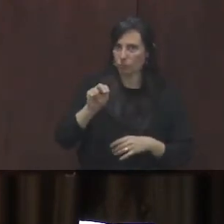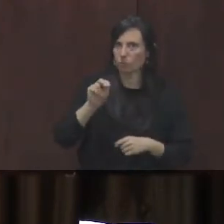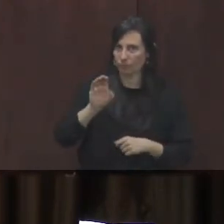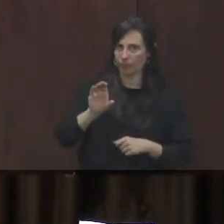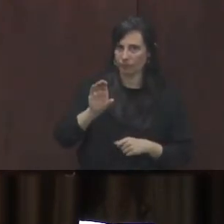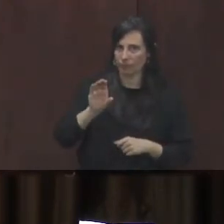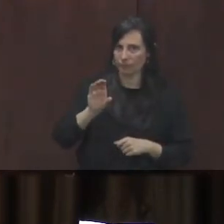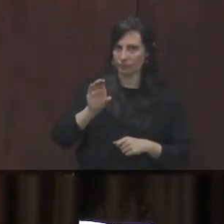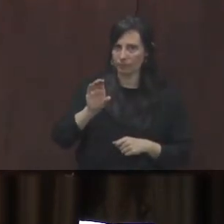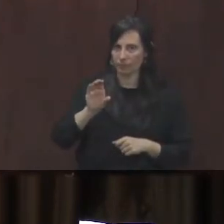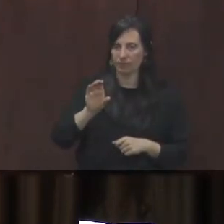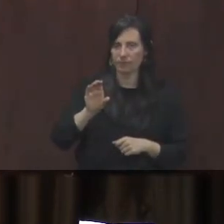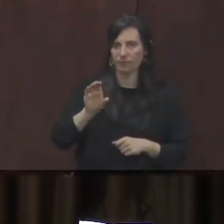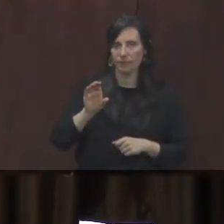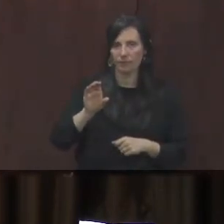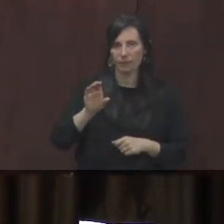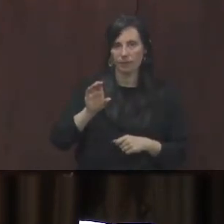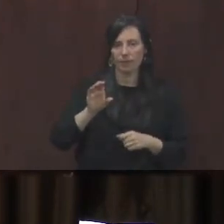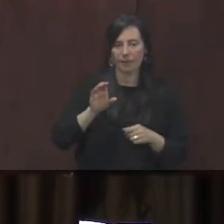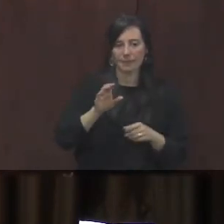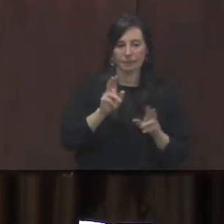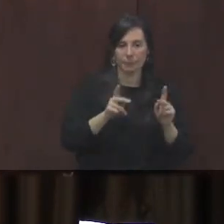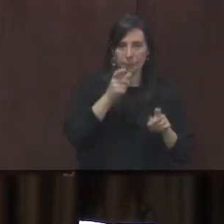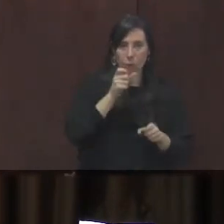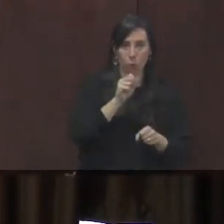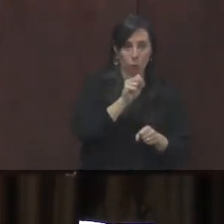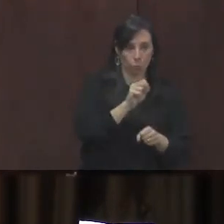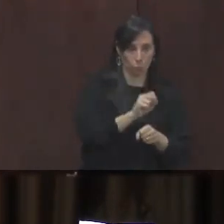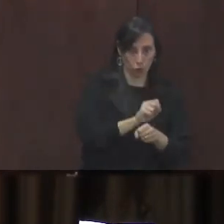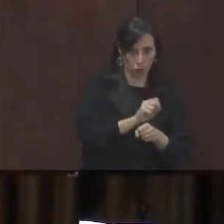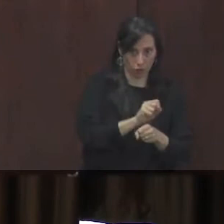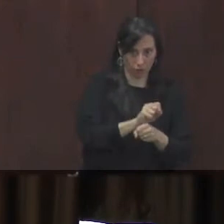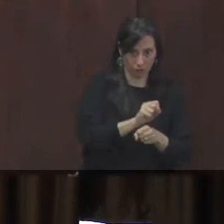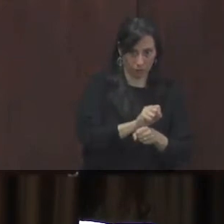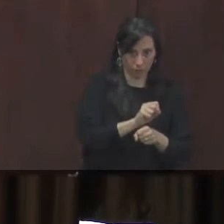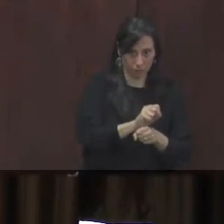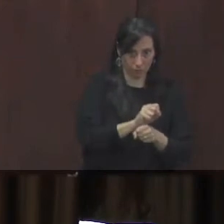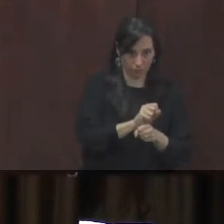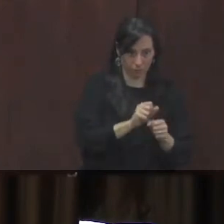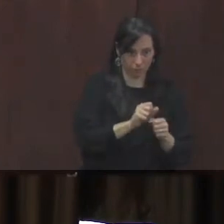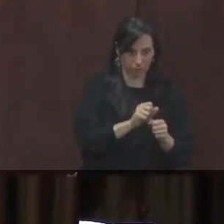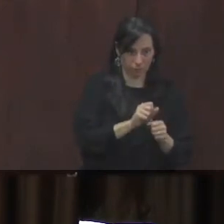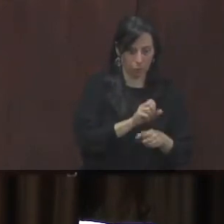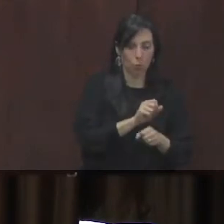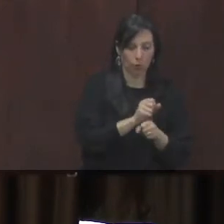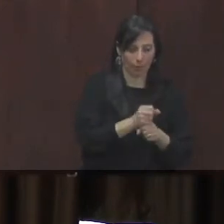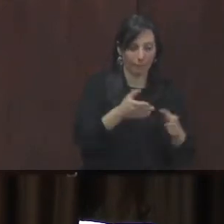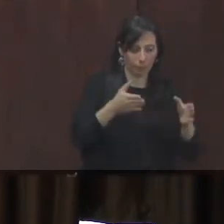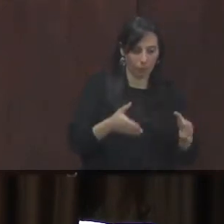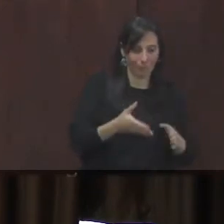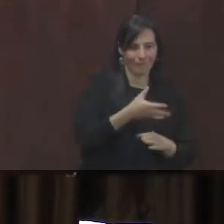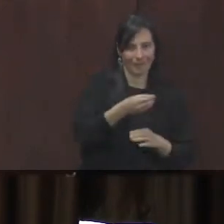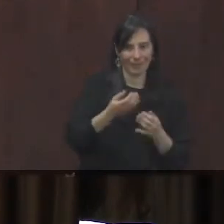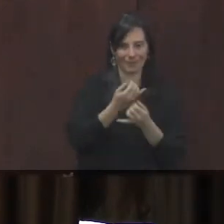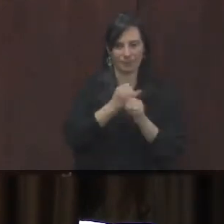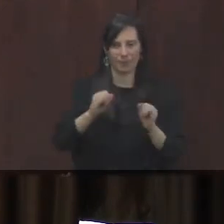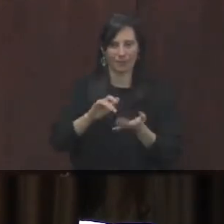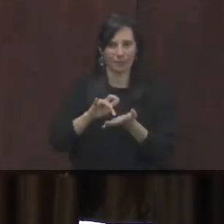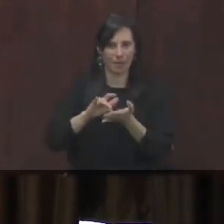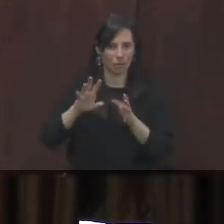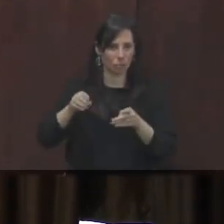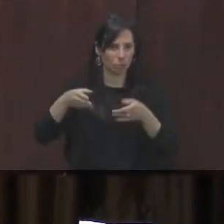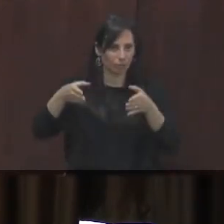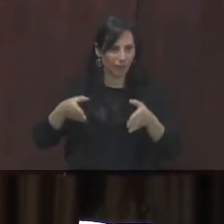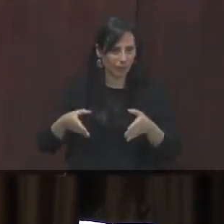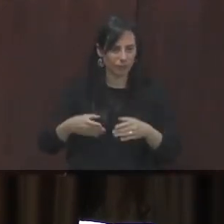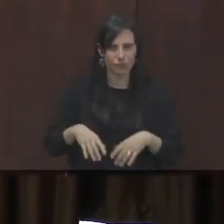includes both employed people and independent providers who work with us, so independent medical providers, advanced